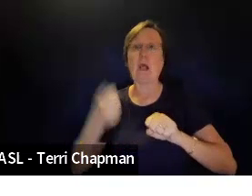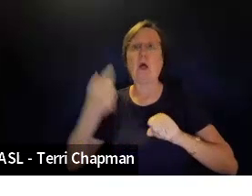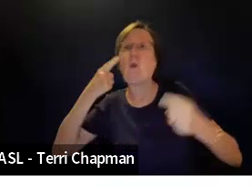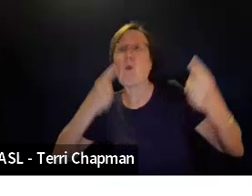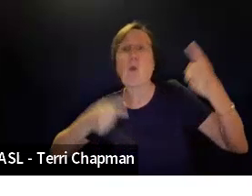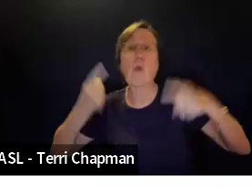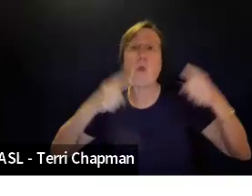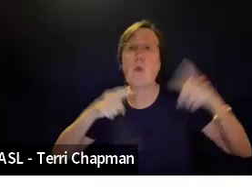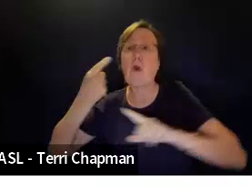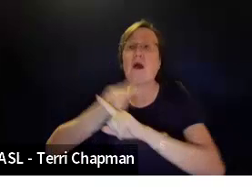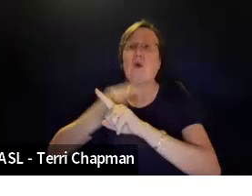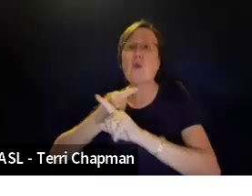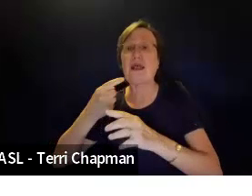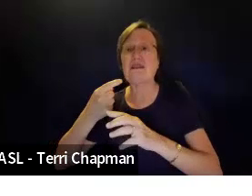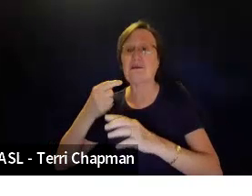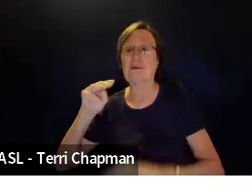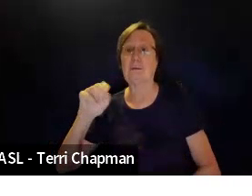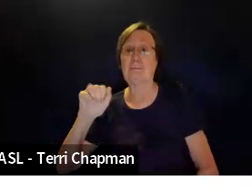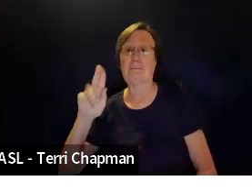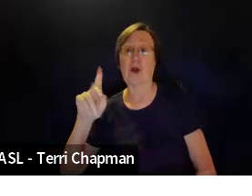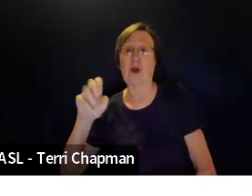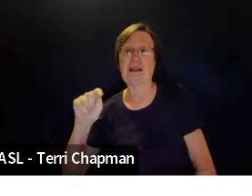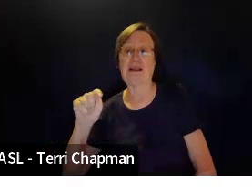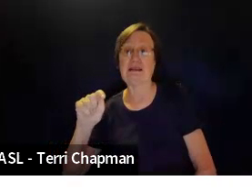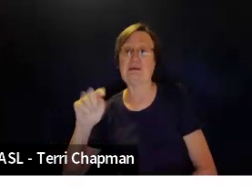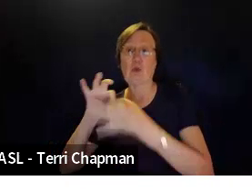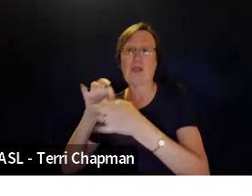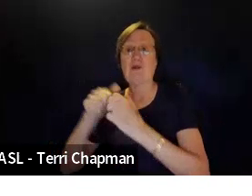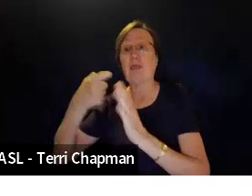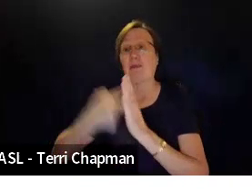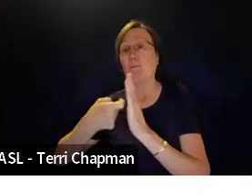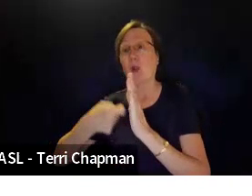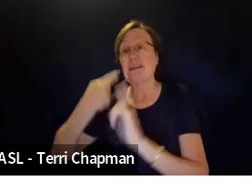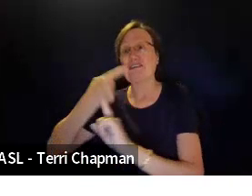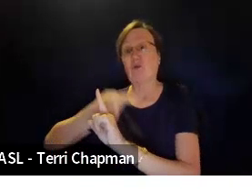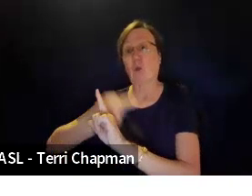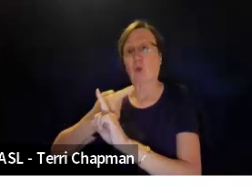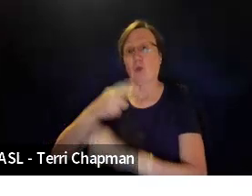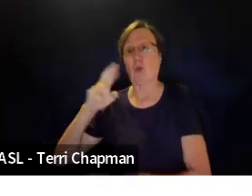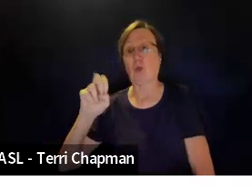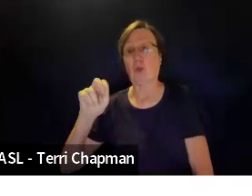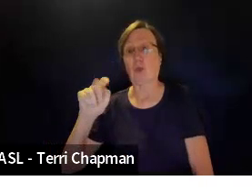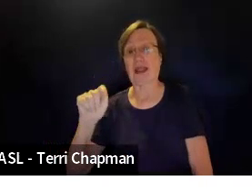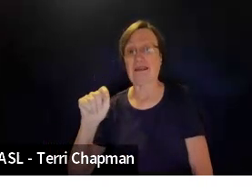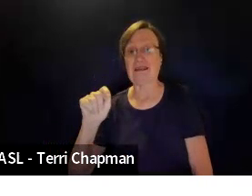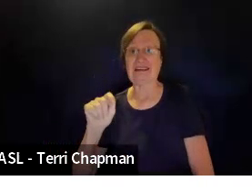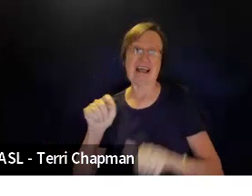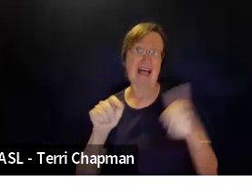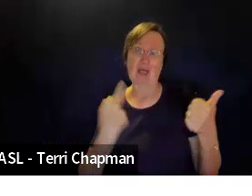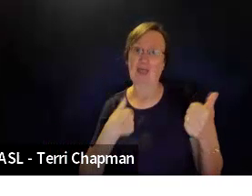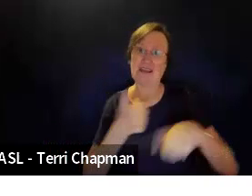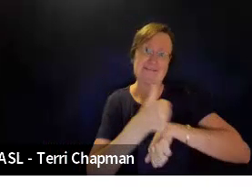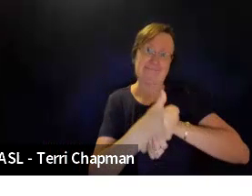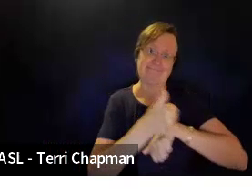markets around the price of rent. One of the other things we've also seen are allegations around